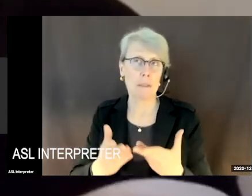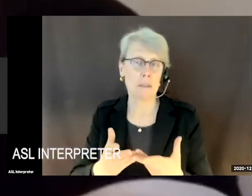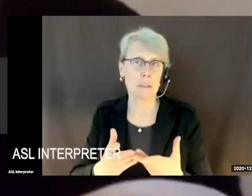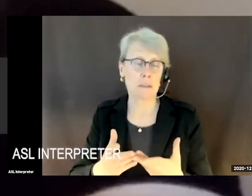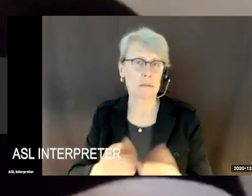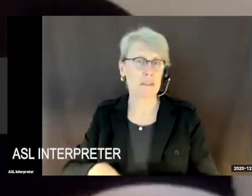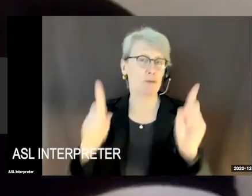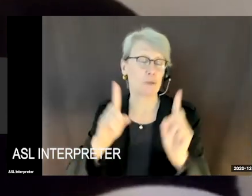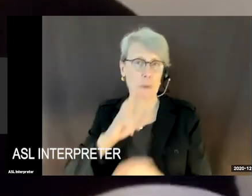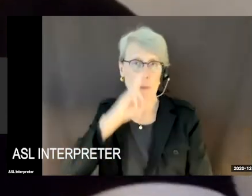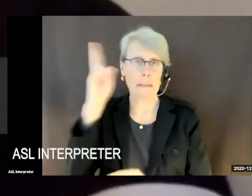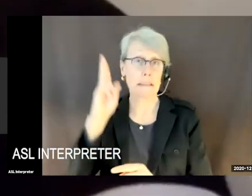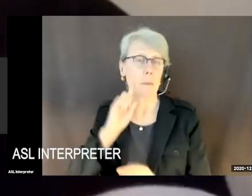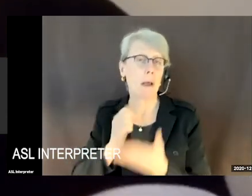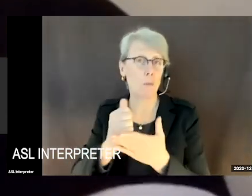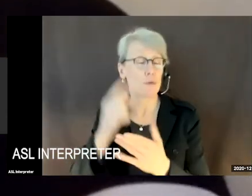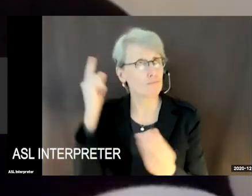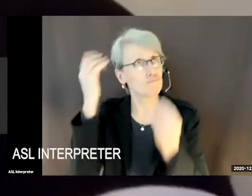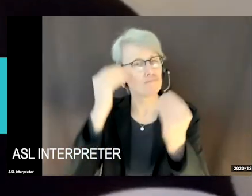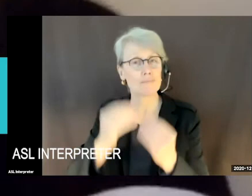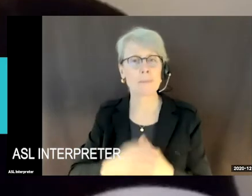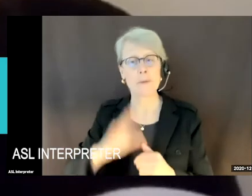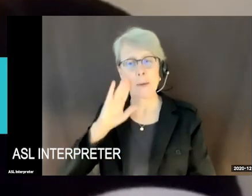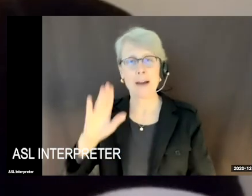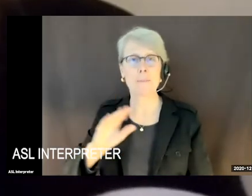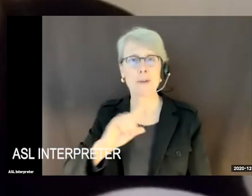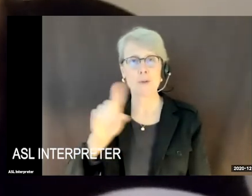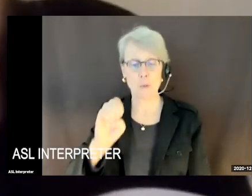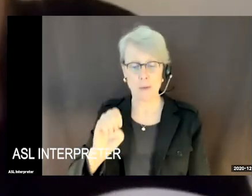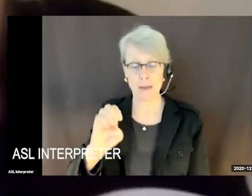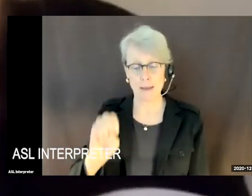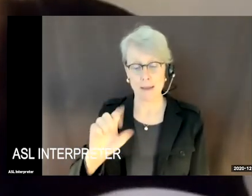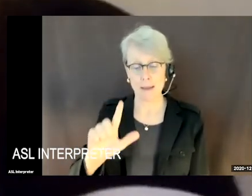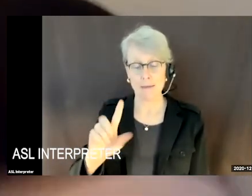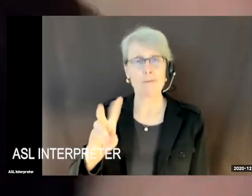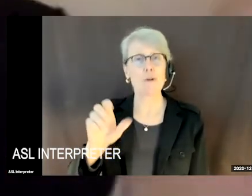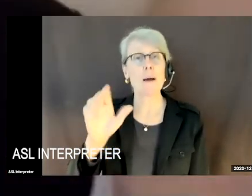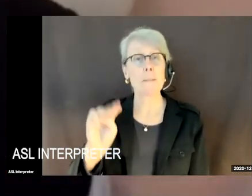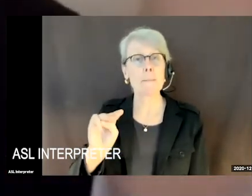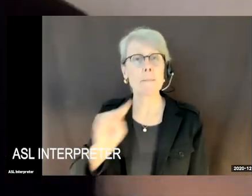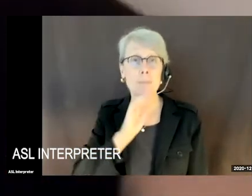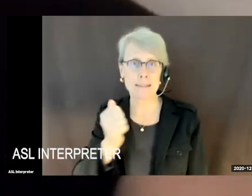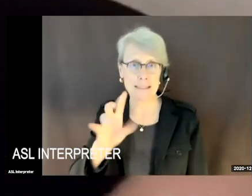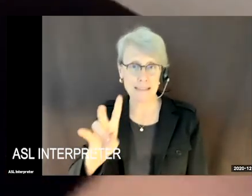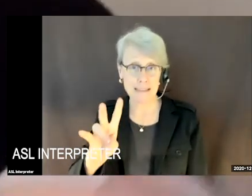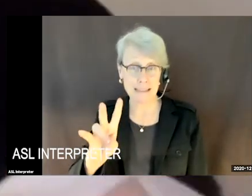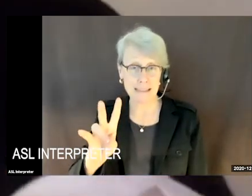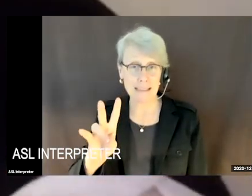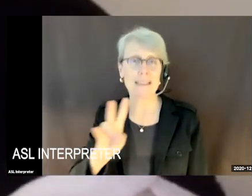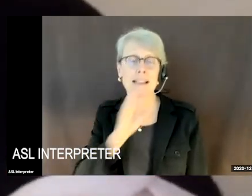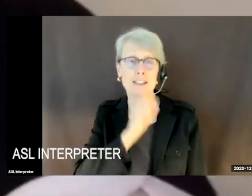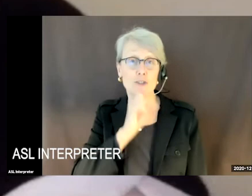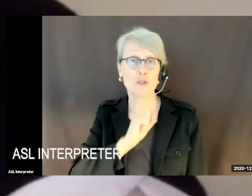can contribute something that's not really on the table, and maybe you can take something away. So hi, my name is